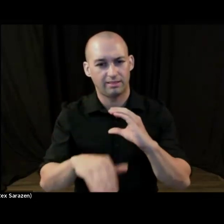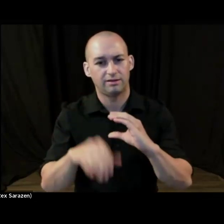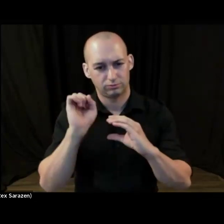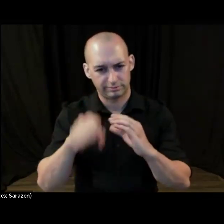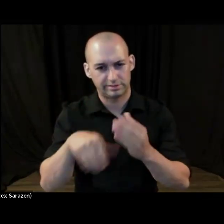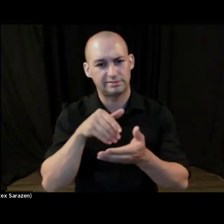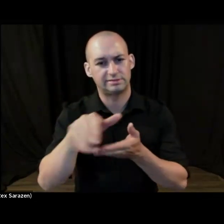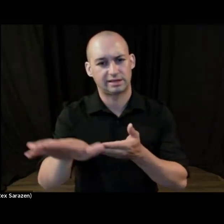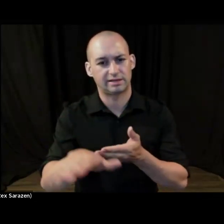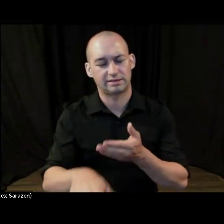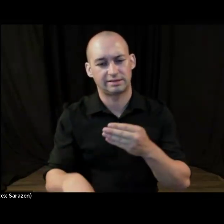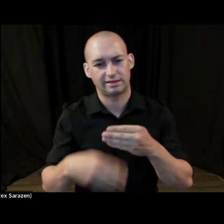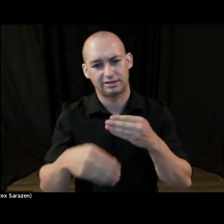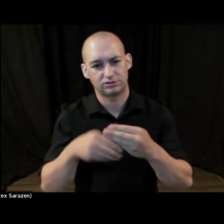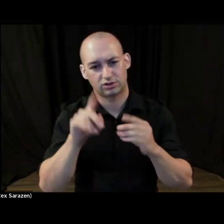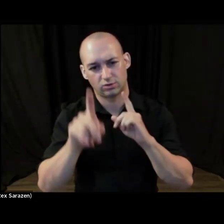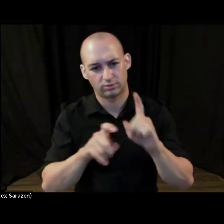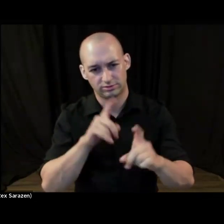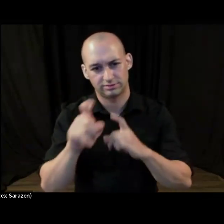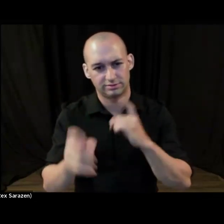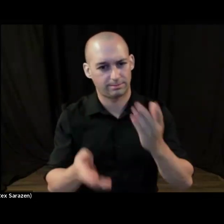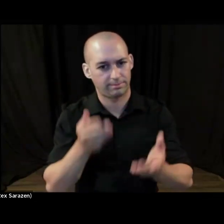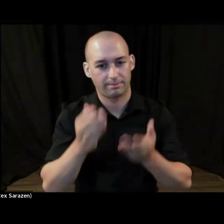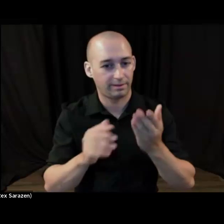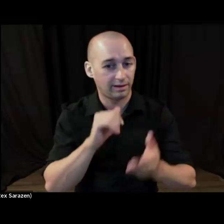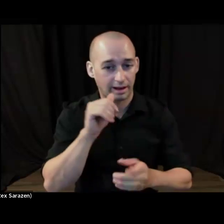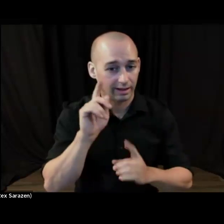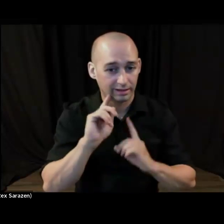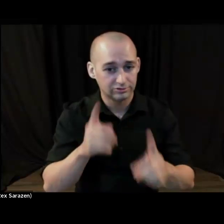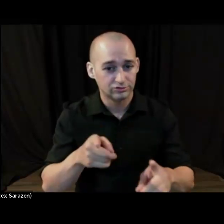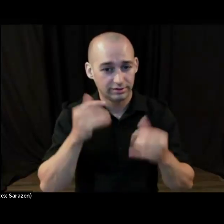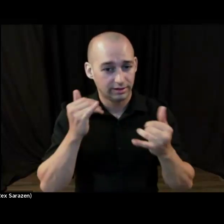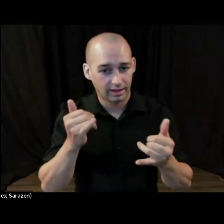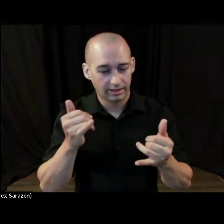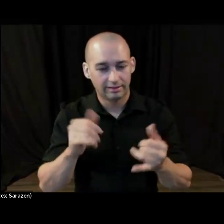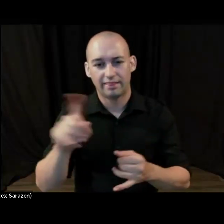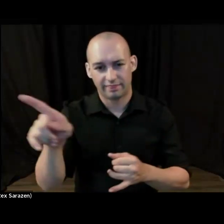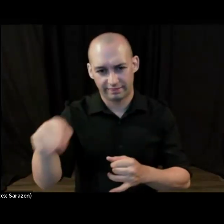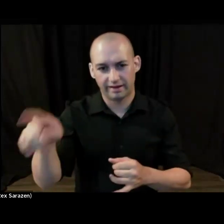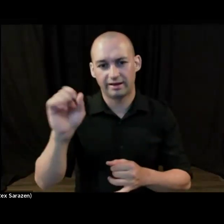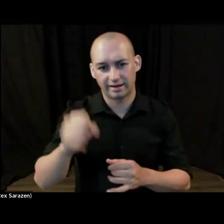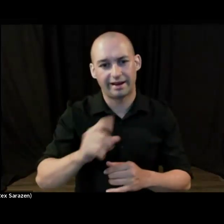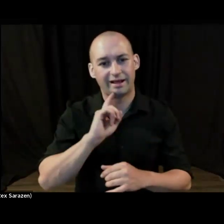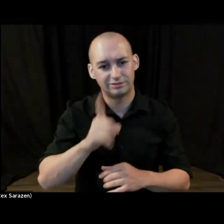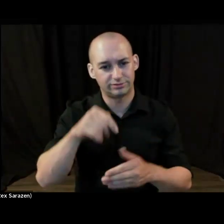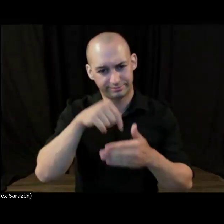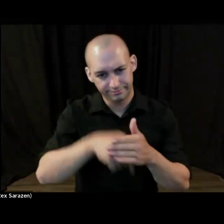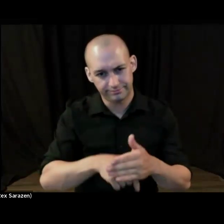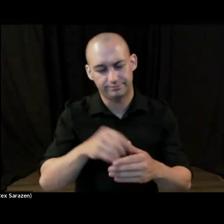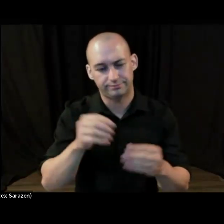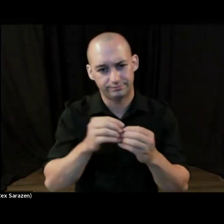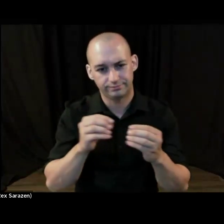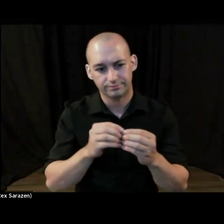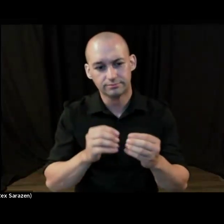your additional questions that might not be answered today. They can answer much more in depth. Also,